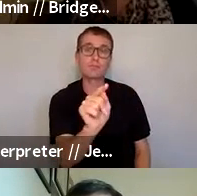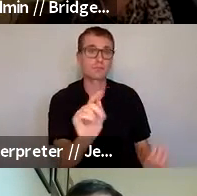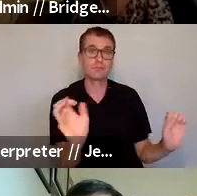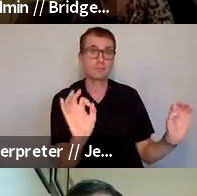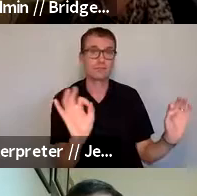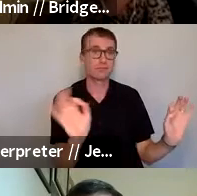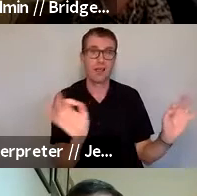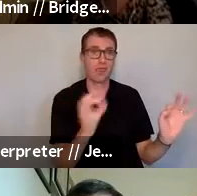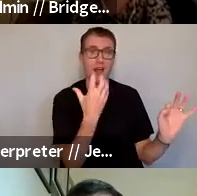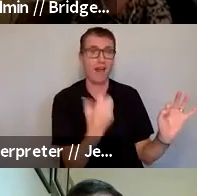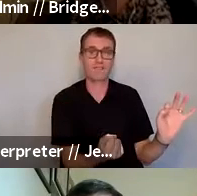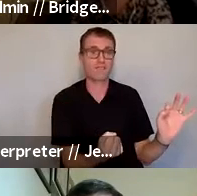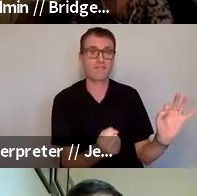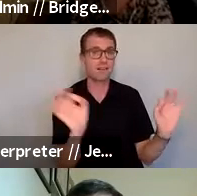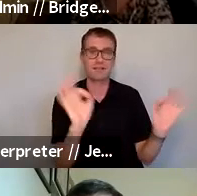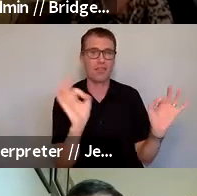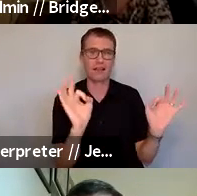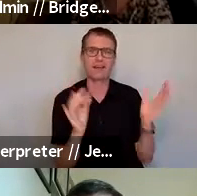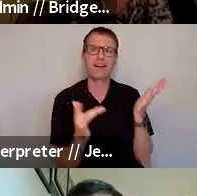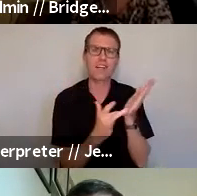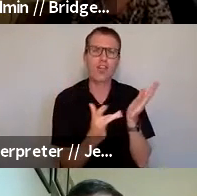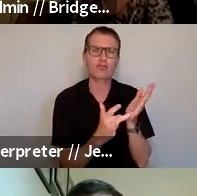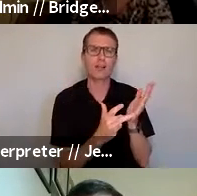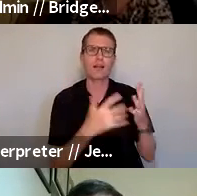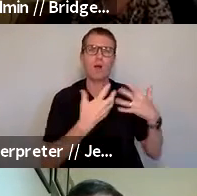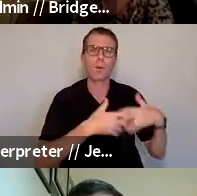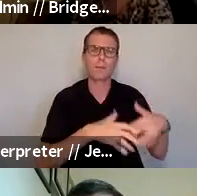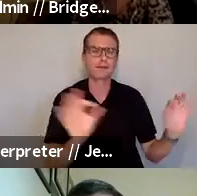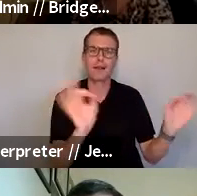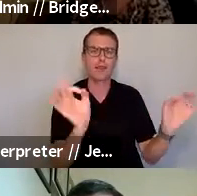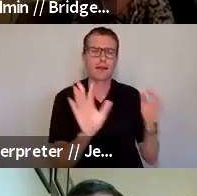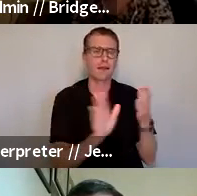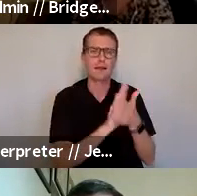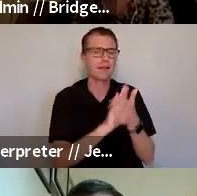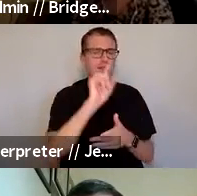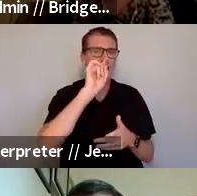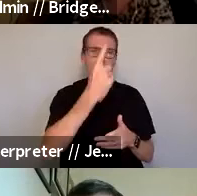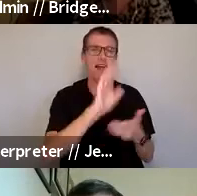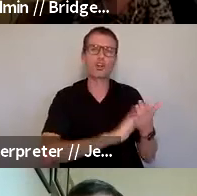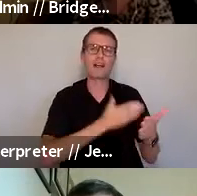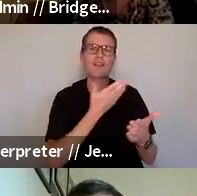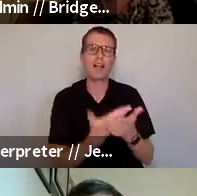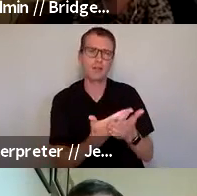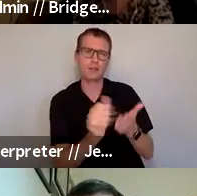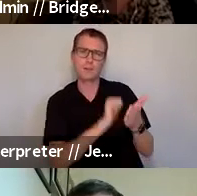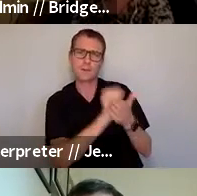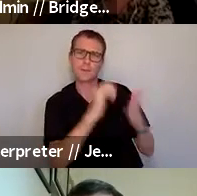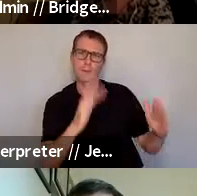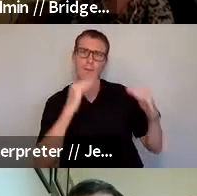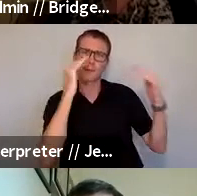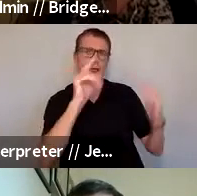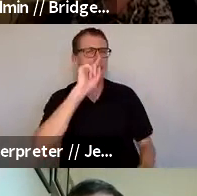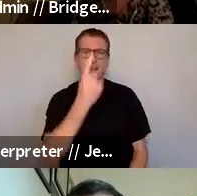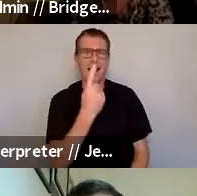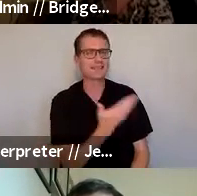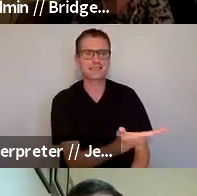have that access at home to that equipment to actually produce their translations that I need. So that's another thing that